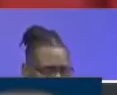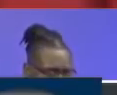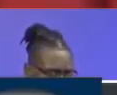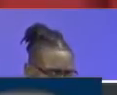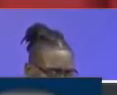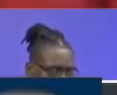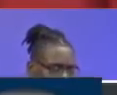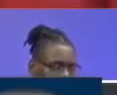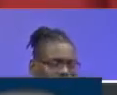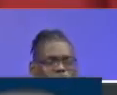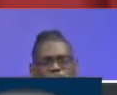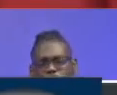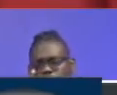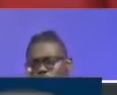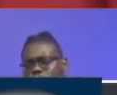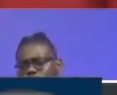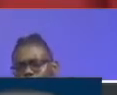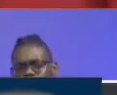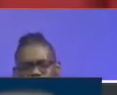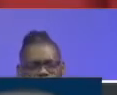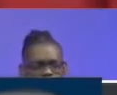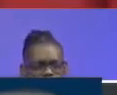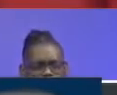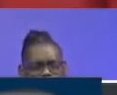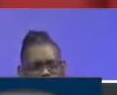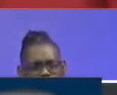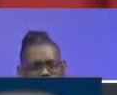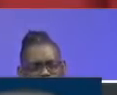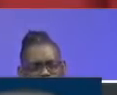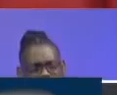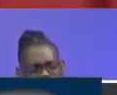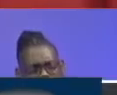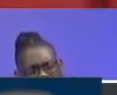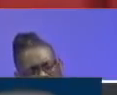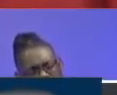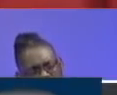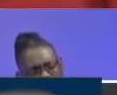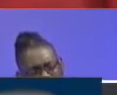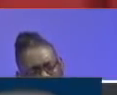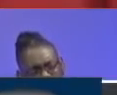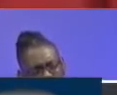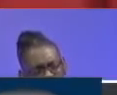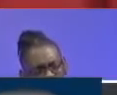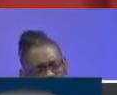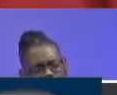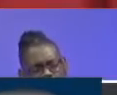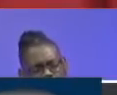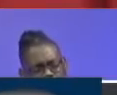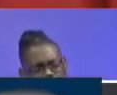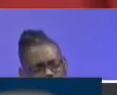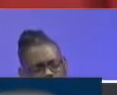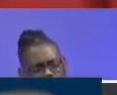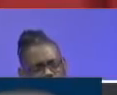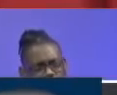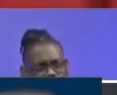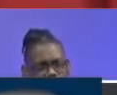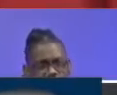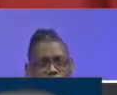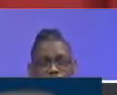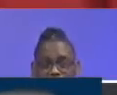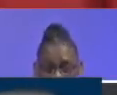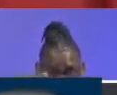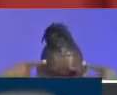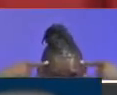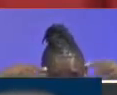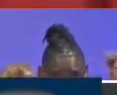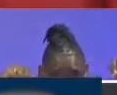without leave has the consequences that the Honourable Prime Minister described as being furloughed, in effect, running down to not receiving your pay and